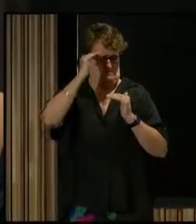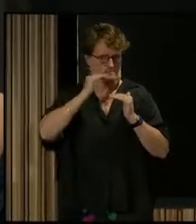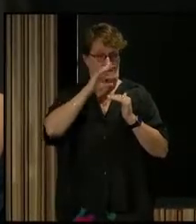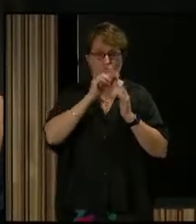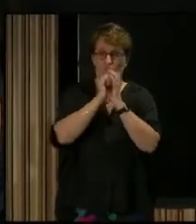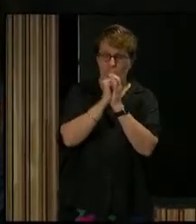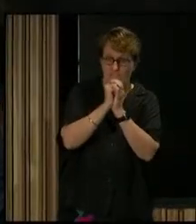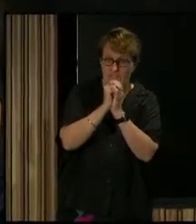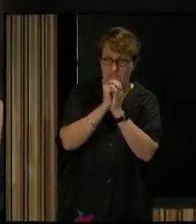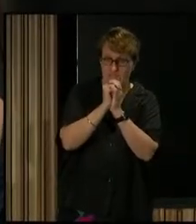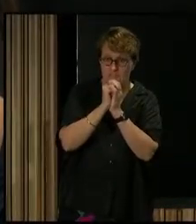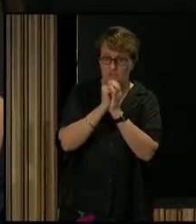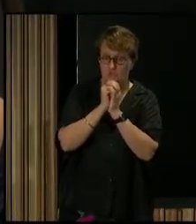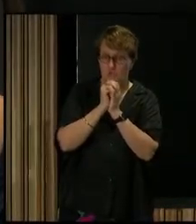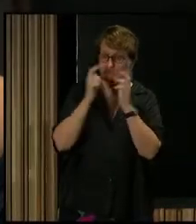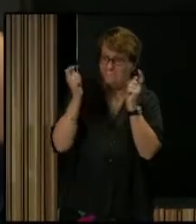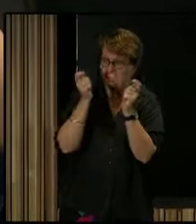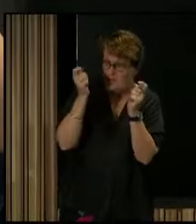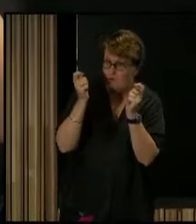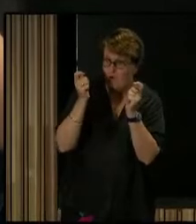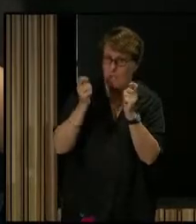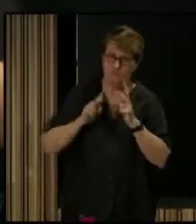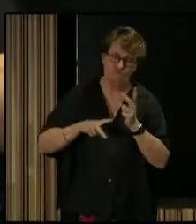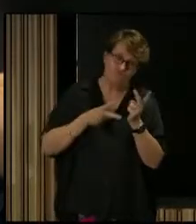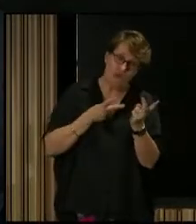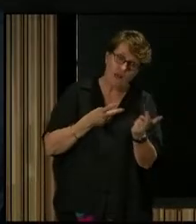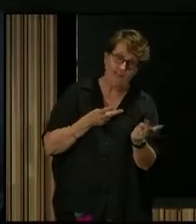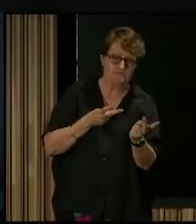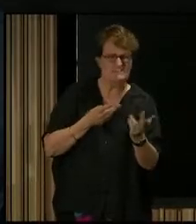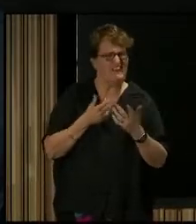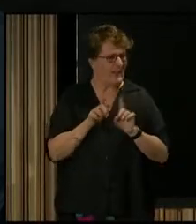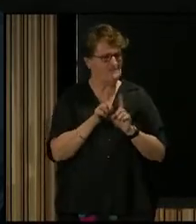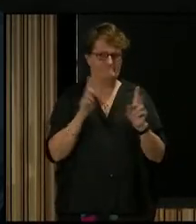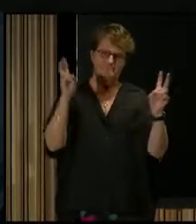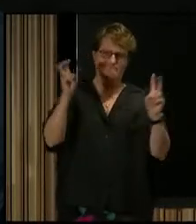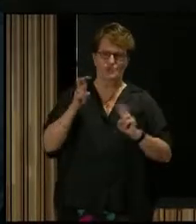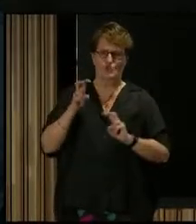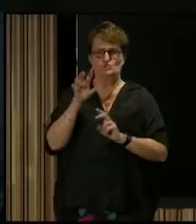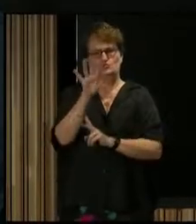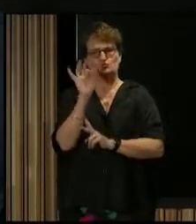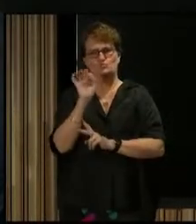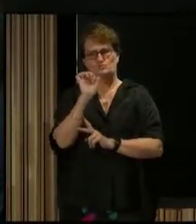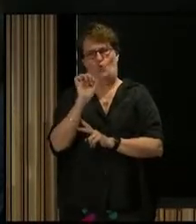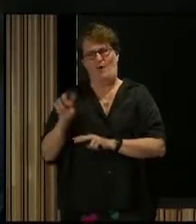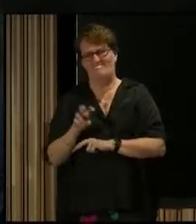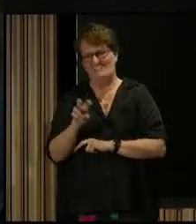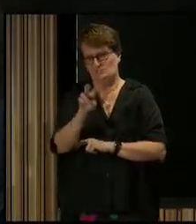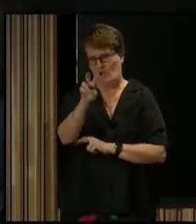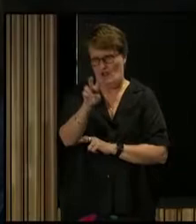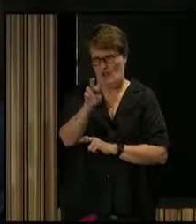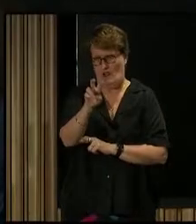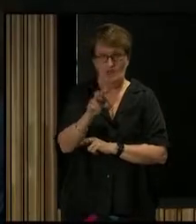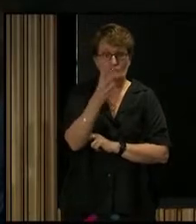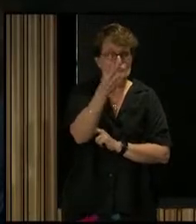or we want to relax. Mm. You know, you can, it's like a choose your own adventure moment. If having two beers will make